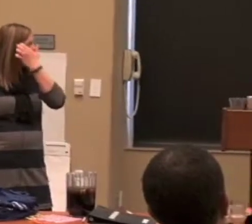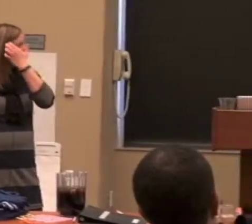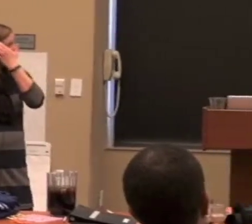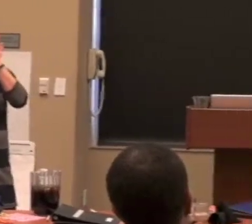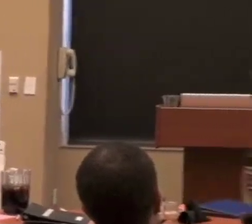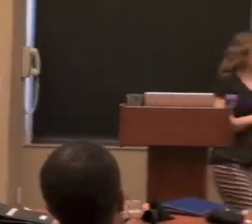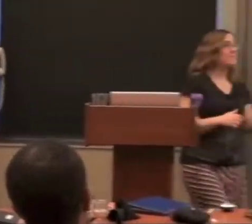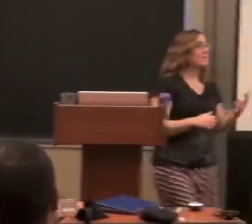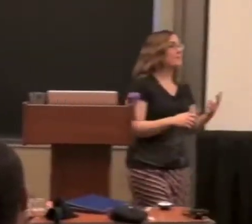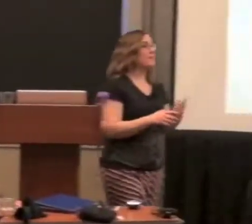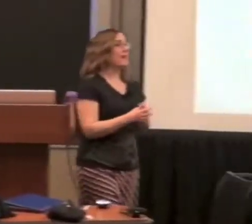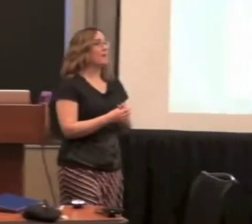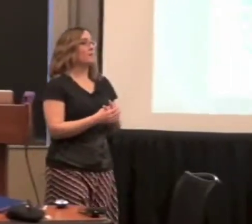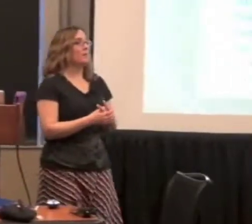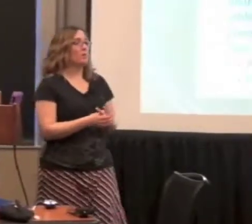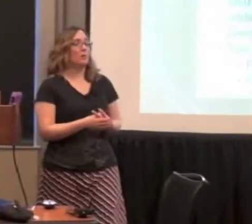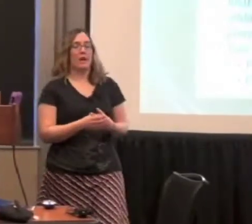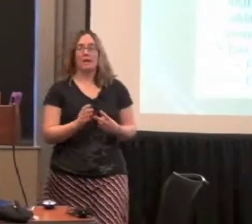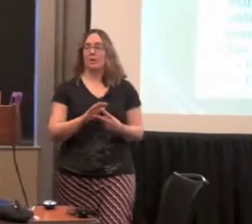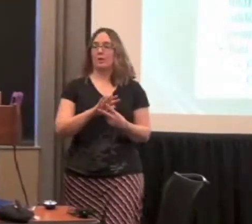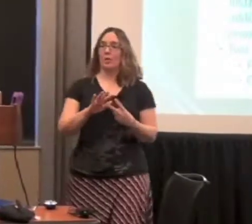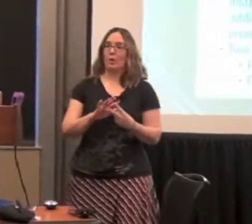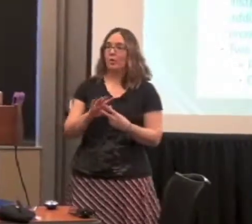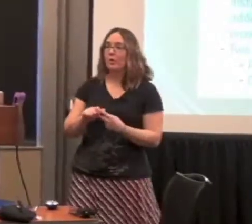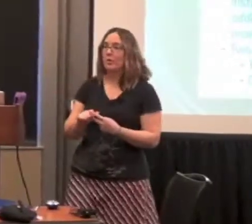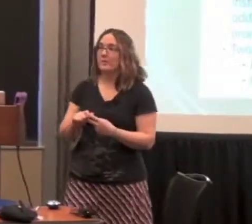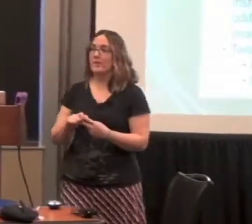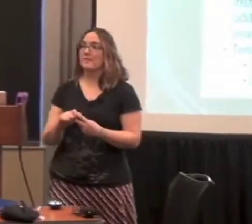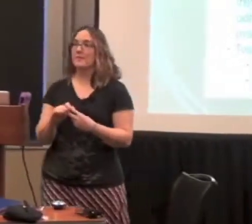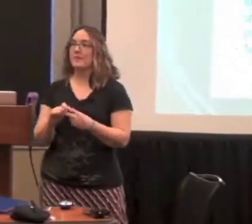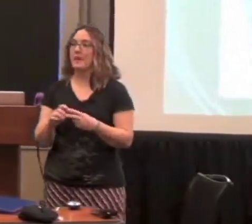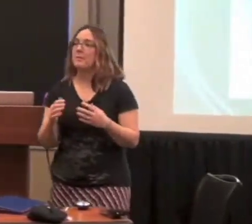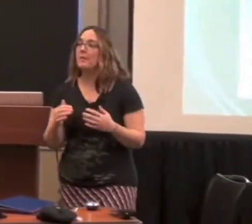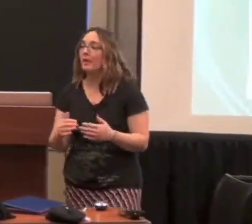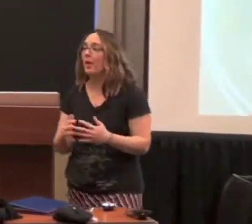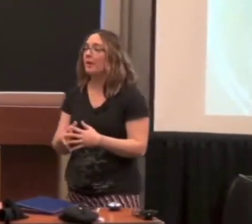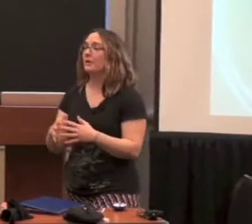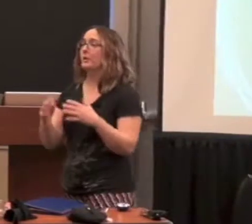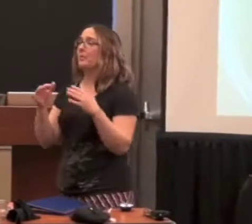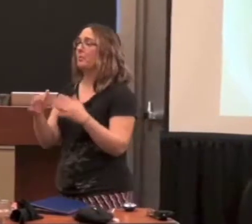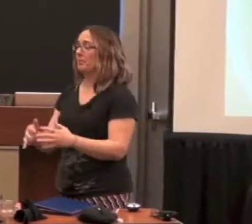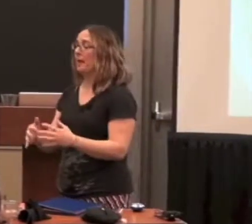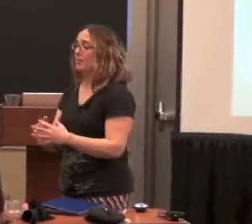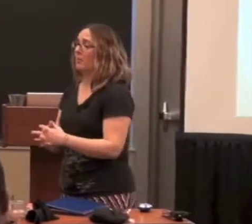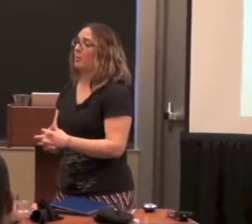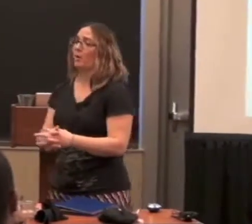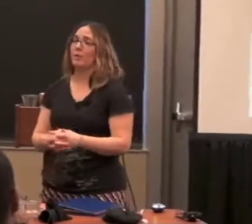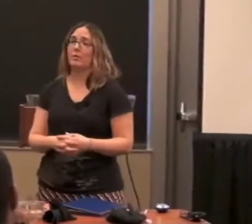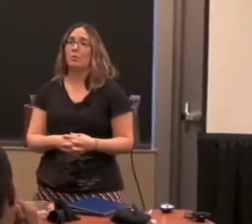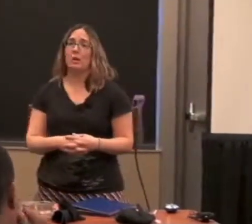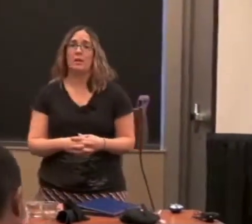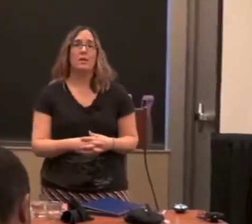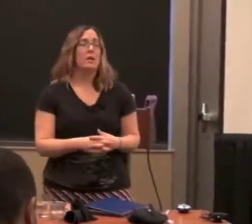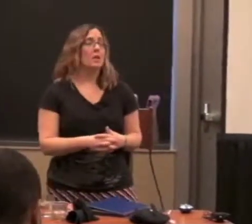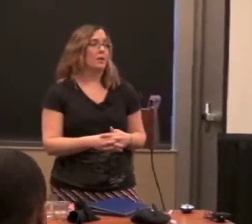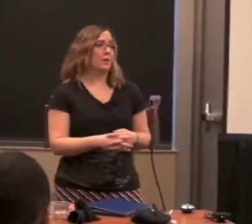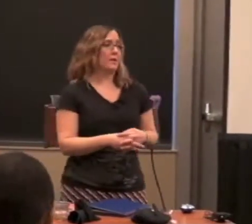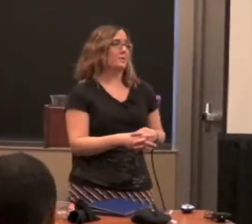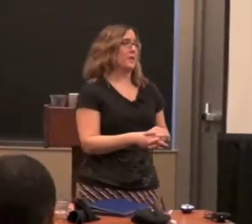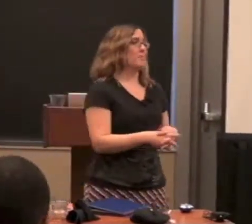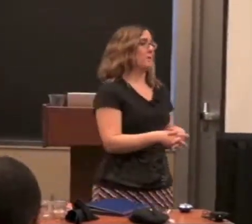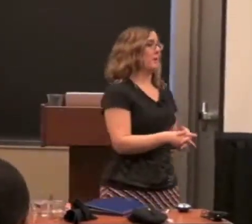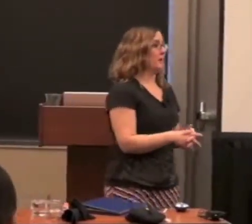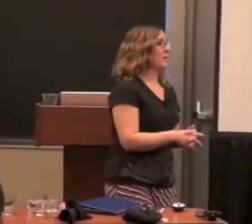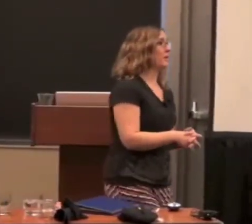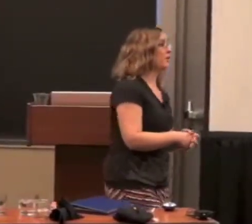there are two different types of that. We're not going to go over those types today, but they're on your paperwork if you want to look